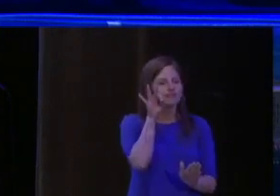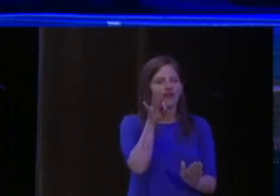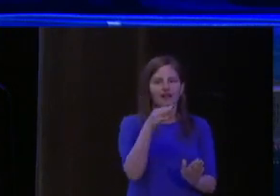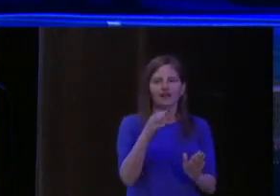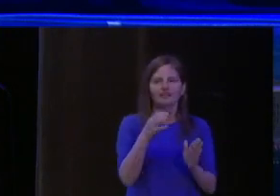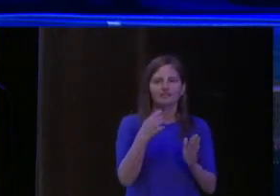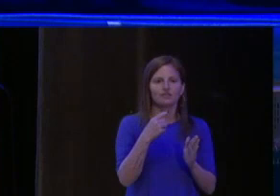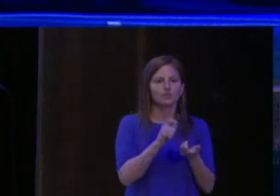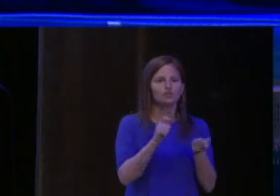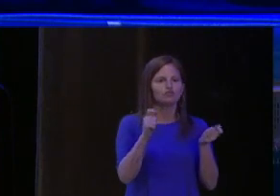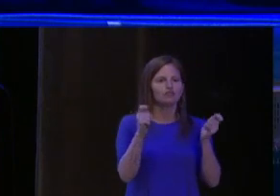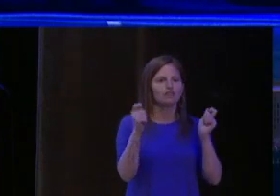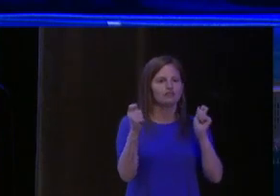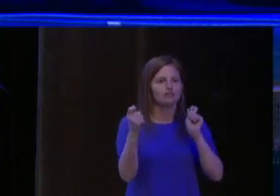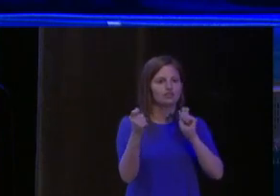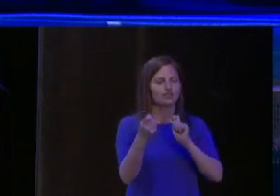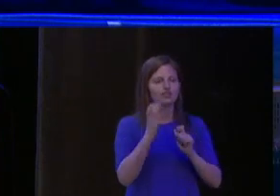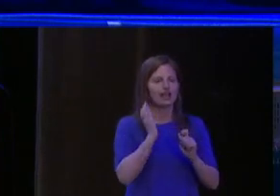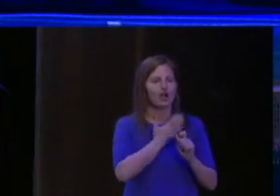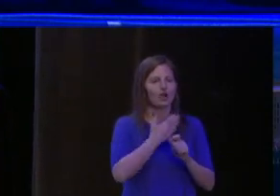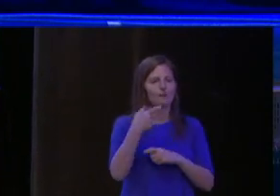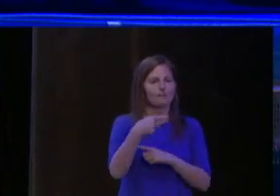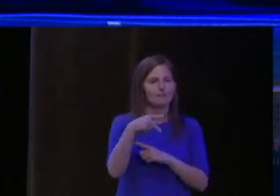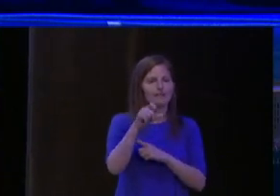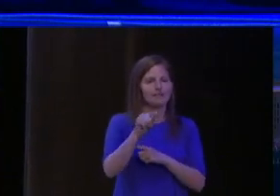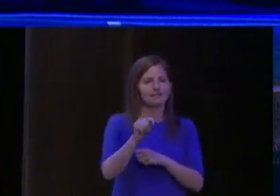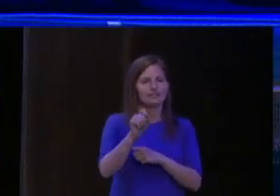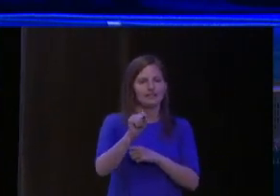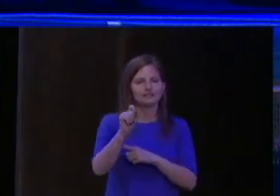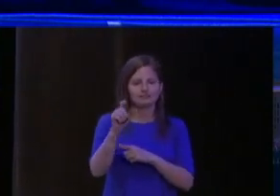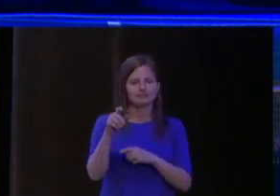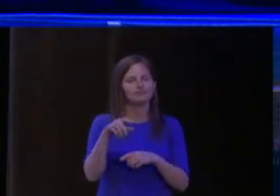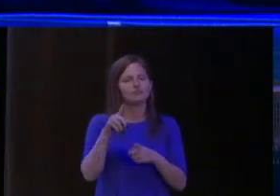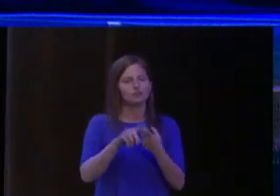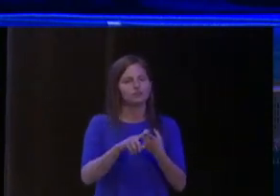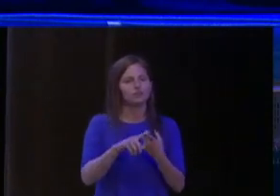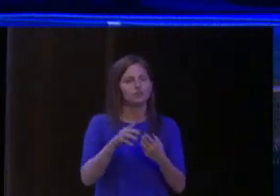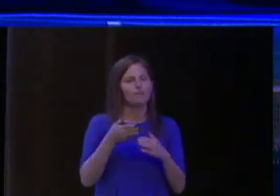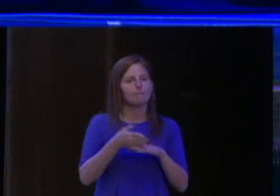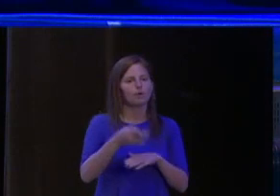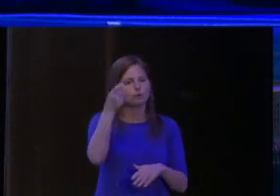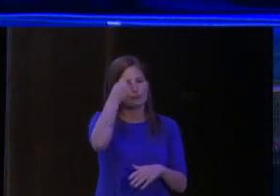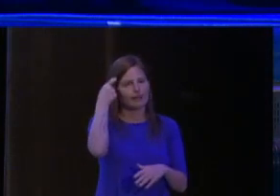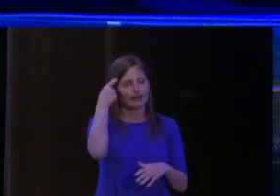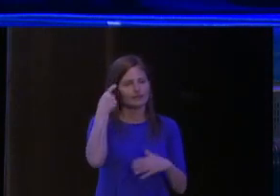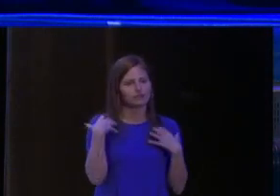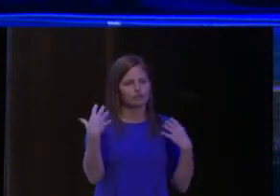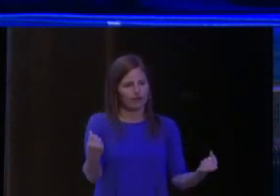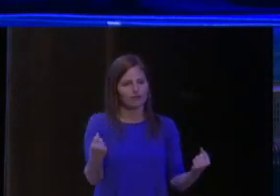we are transmuting our post-traumatic stress to post-traumatic strength. Something